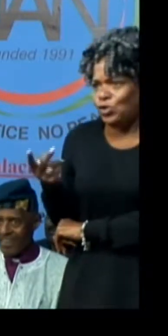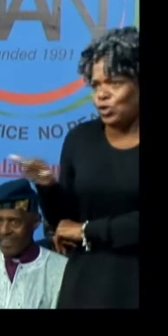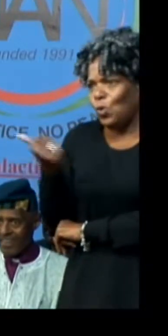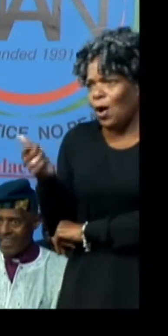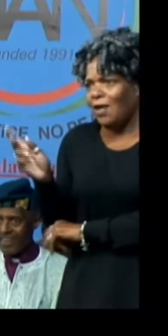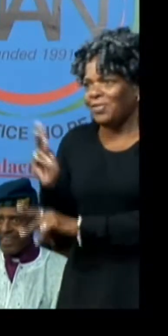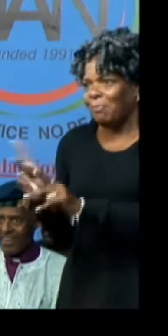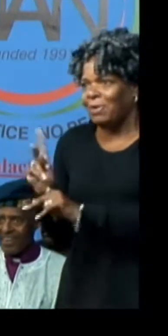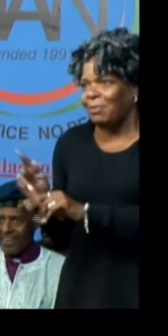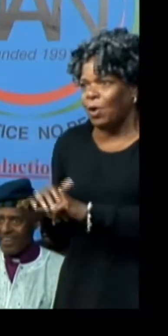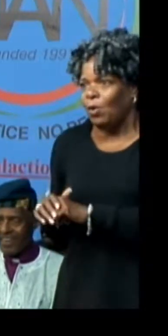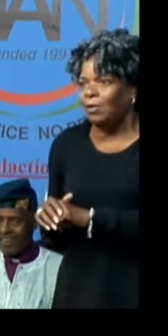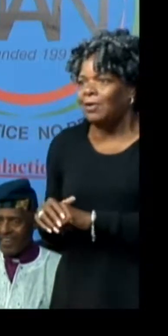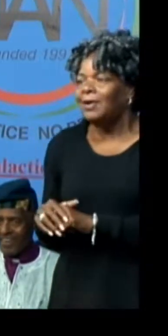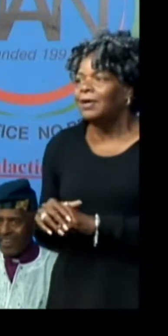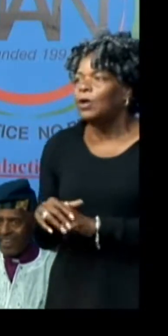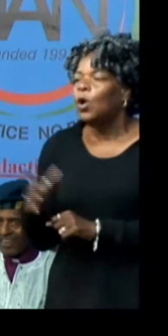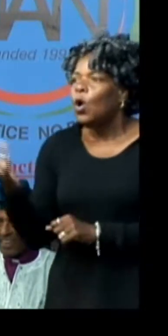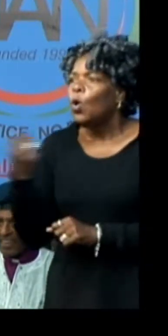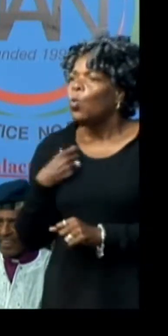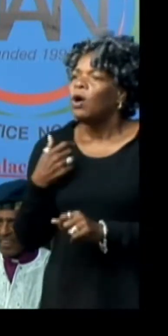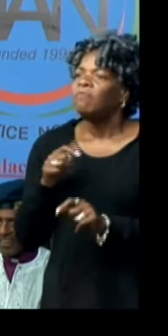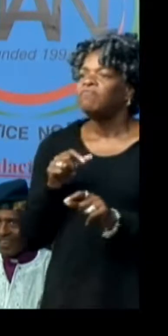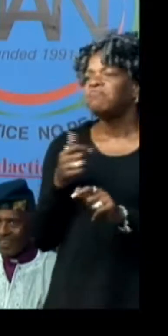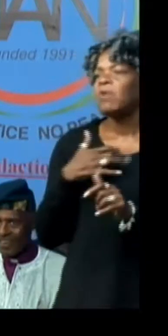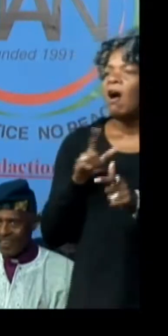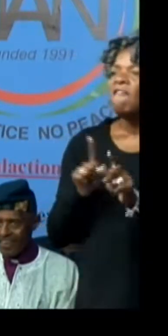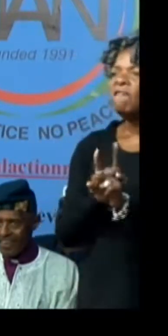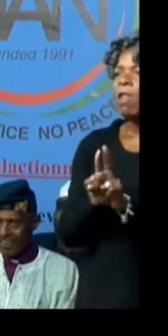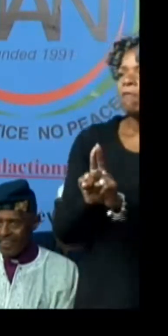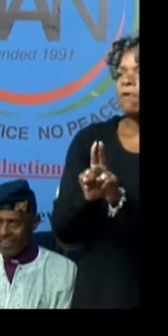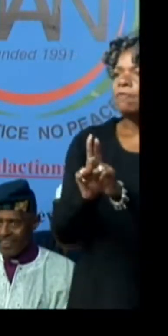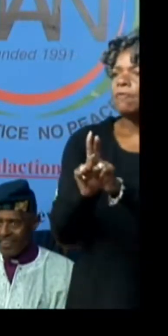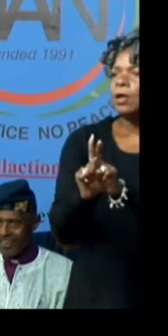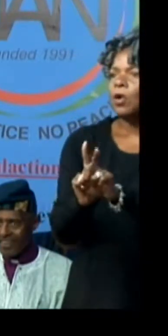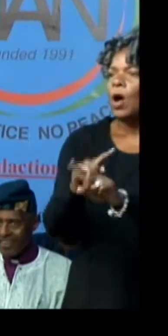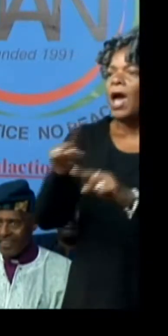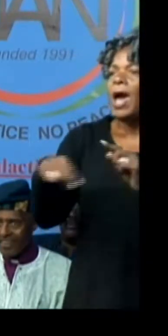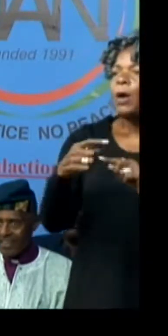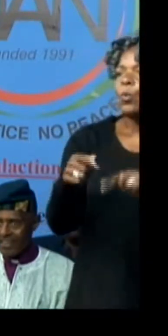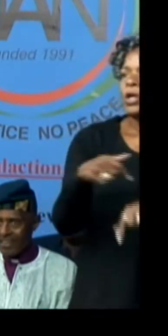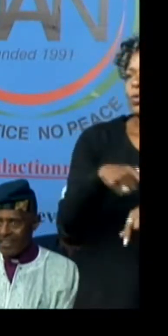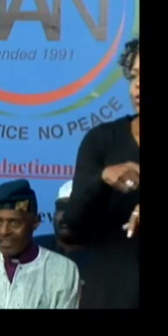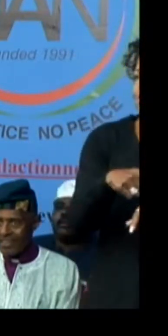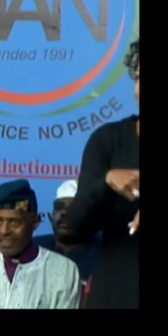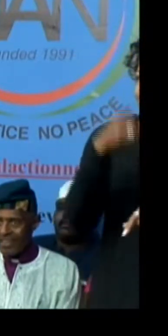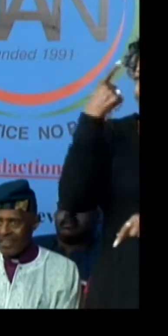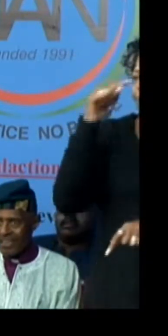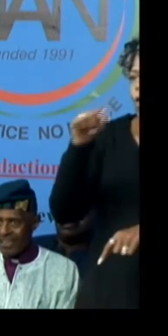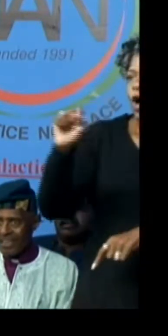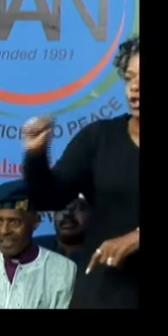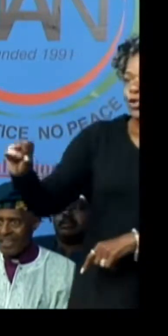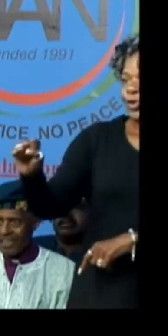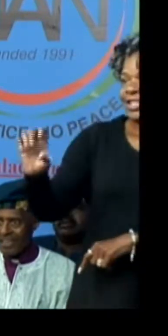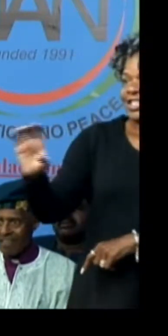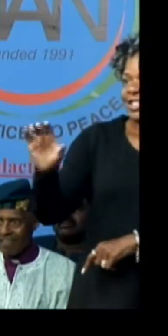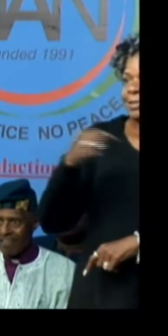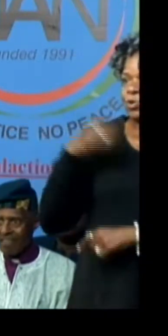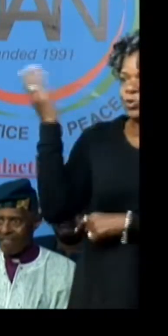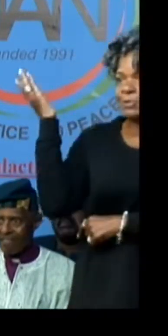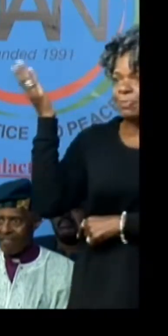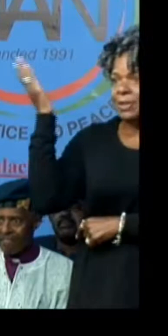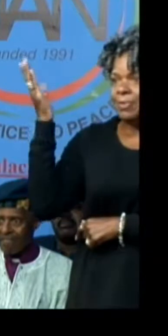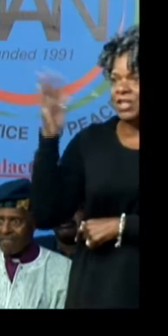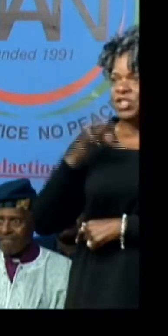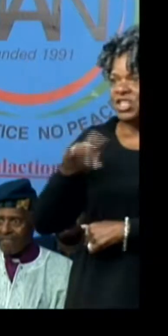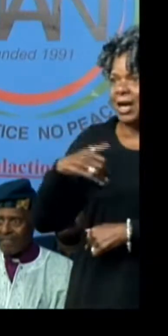duck so Victor would be stuck with the pocketbook. But Ada went on to the state legislature, and